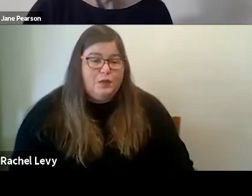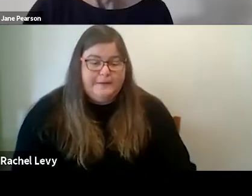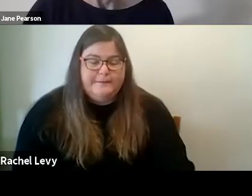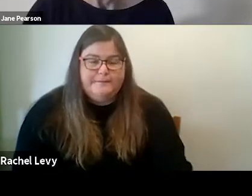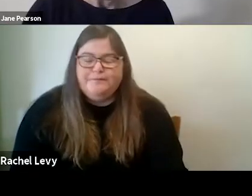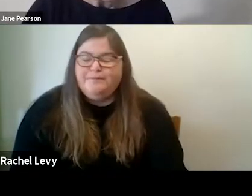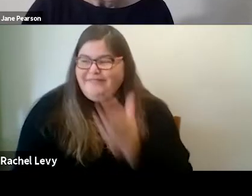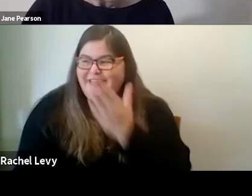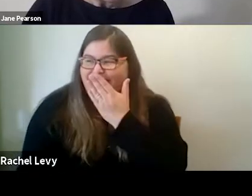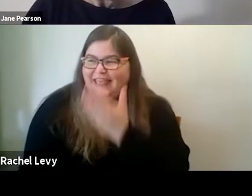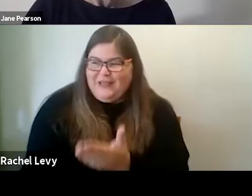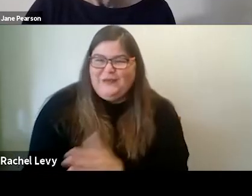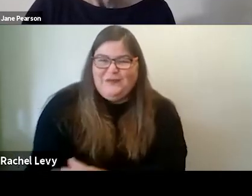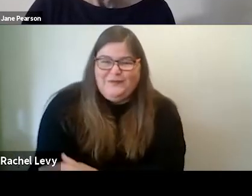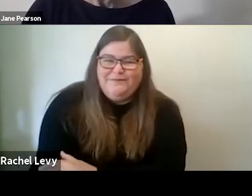Thank you.